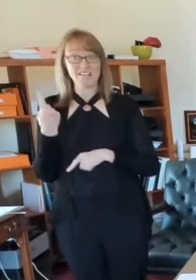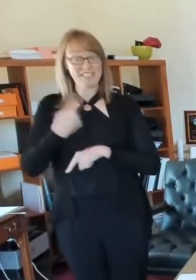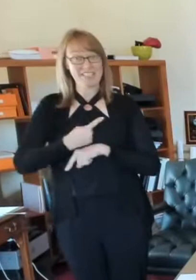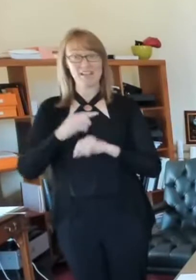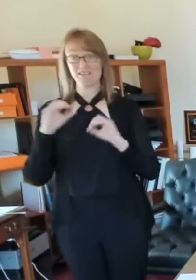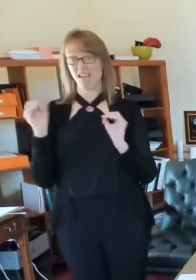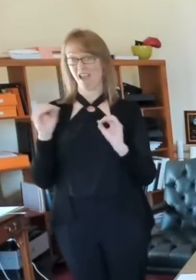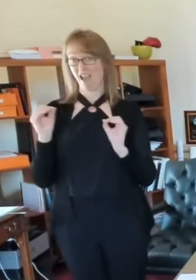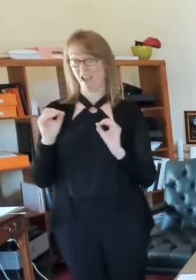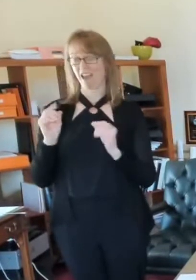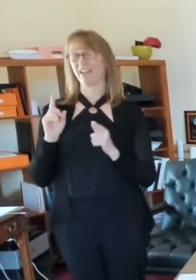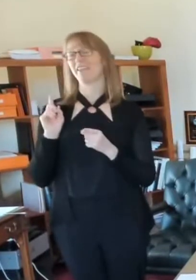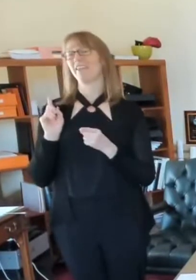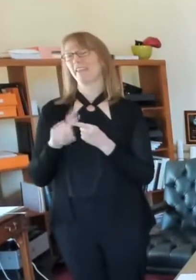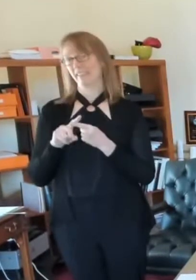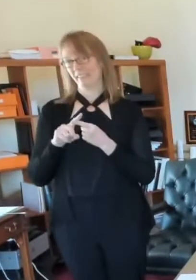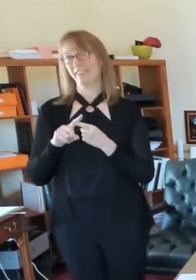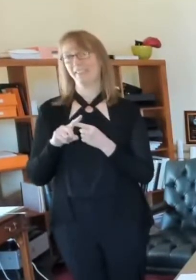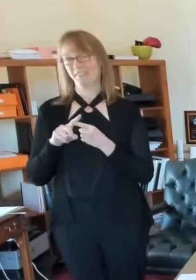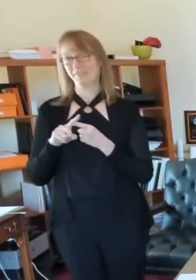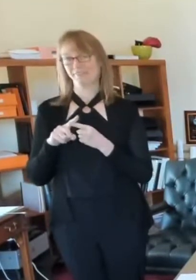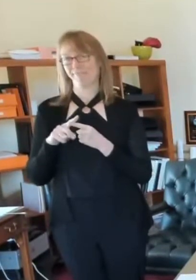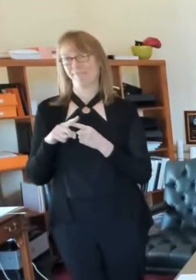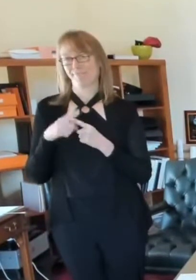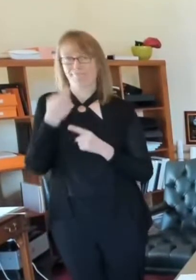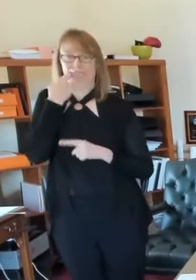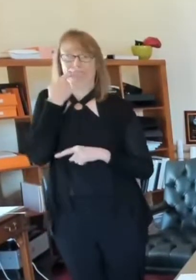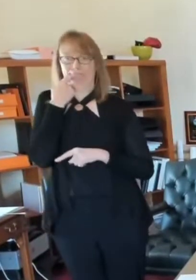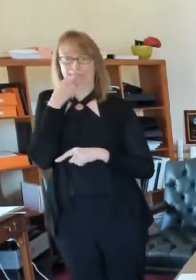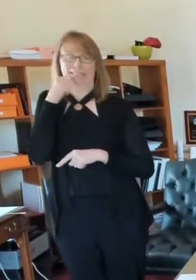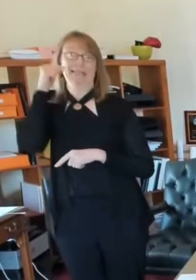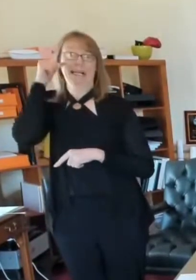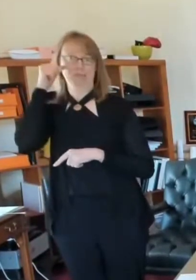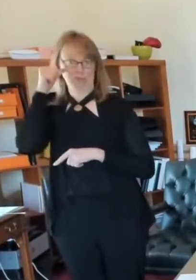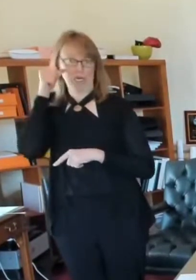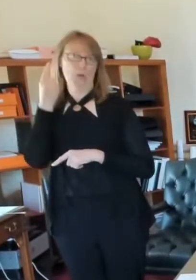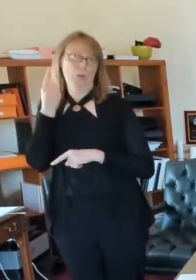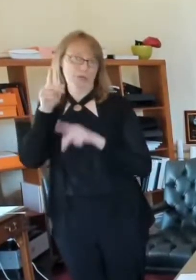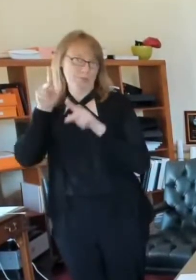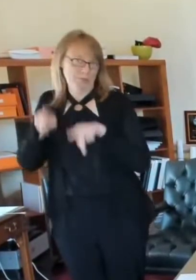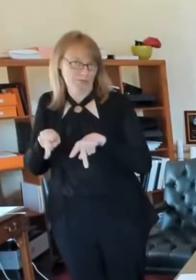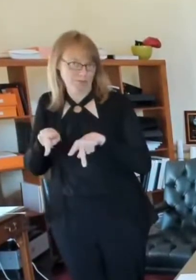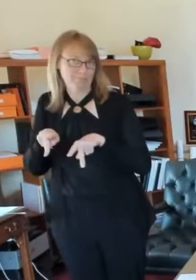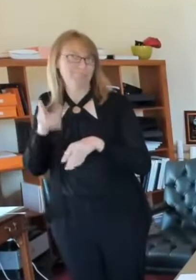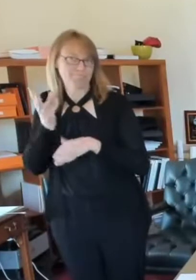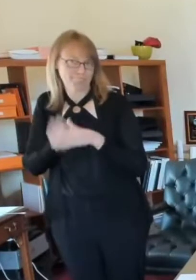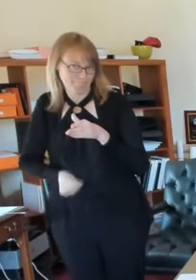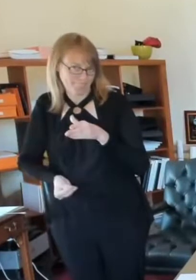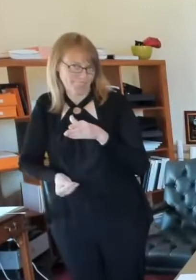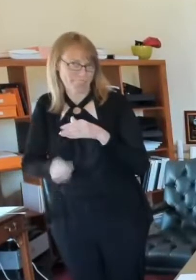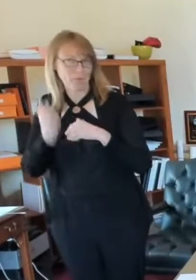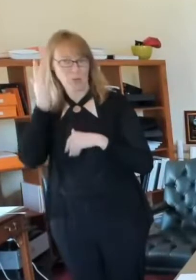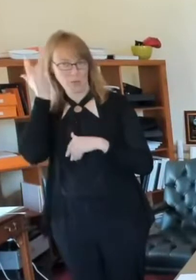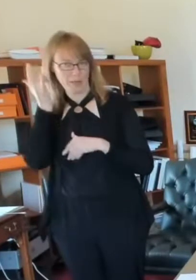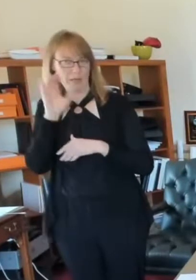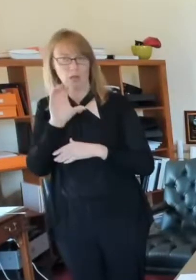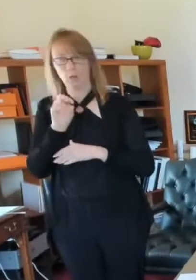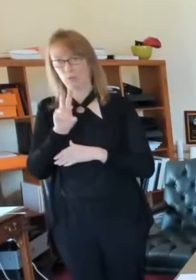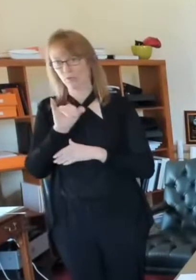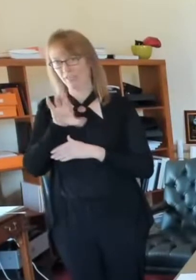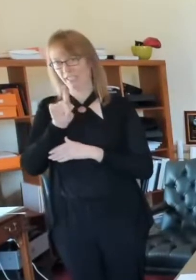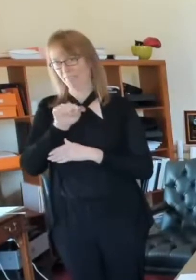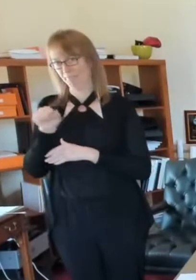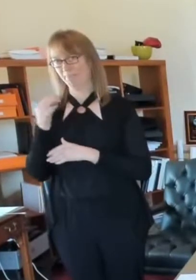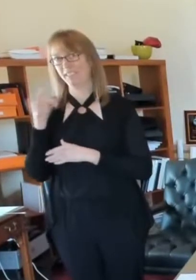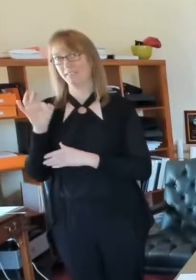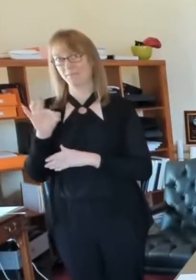so that's good. But unfortunately, one person yesterday their death was attributable to COVID. Now, looking